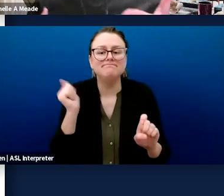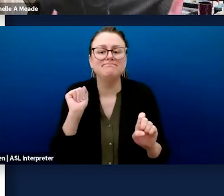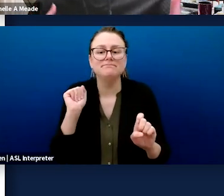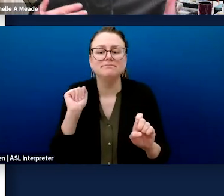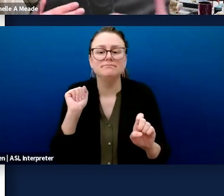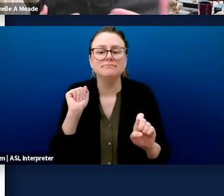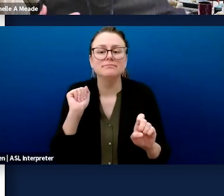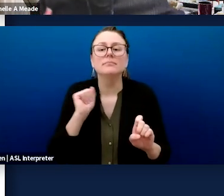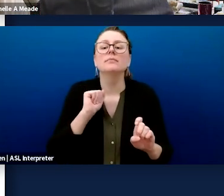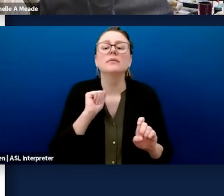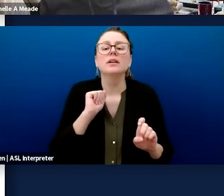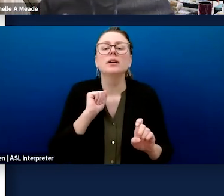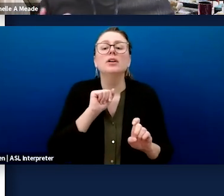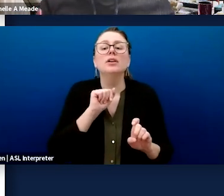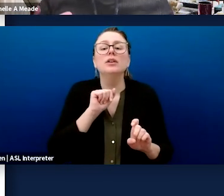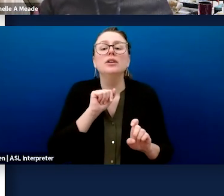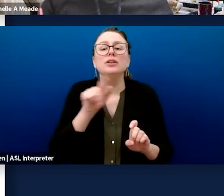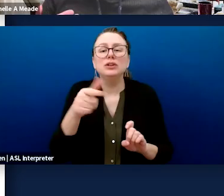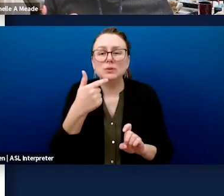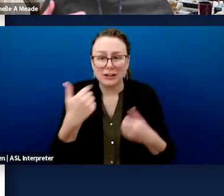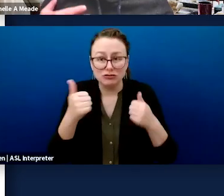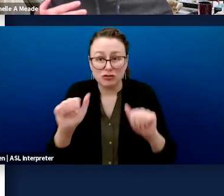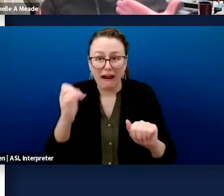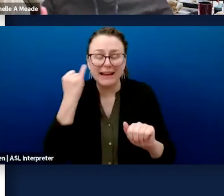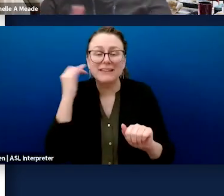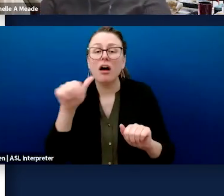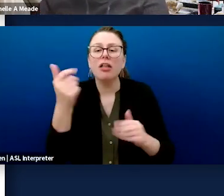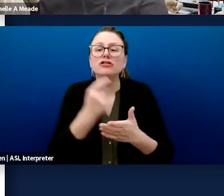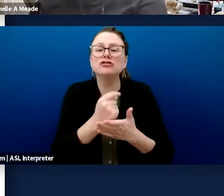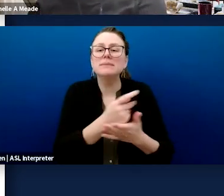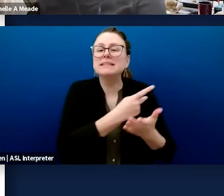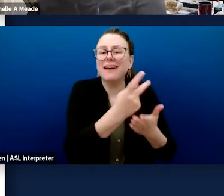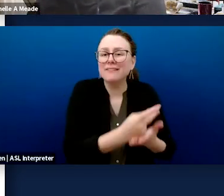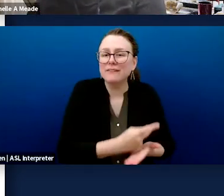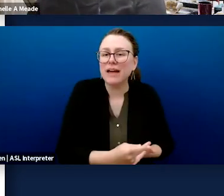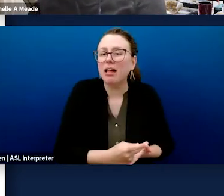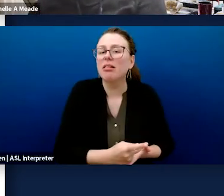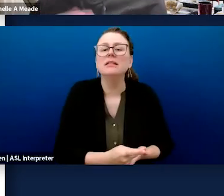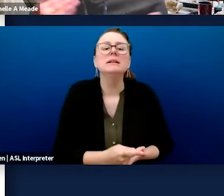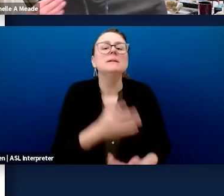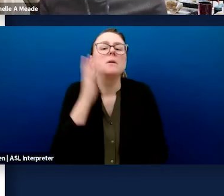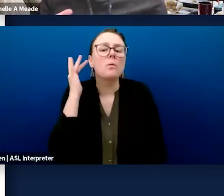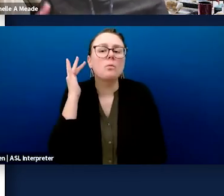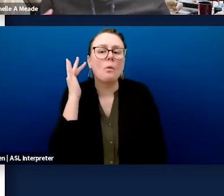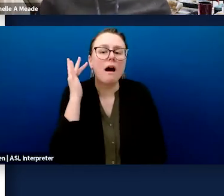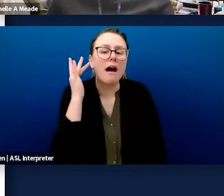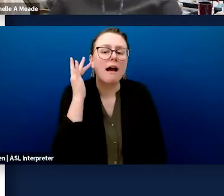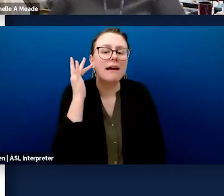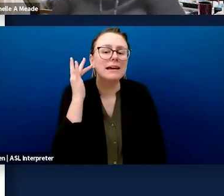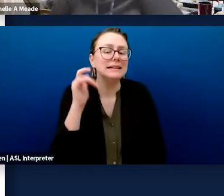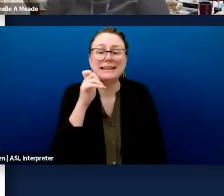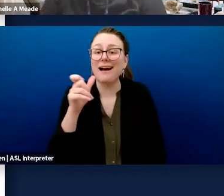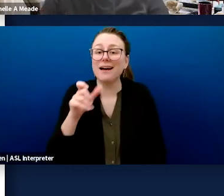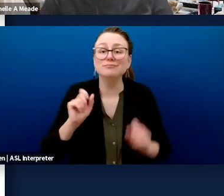when you said that you try that when other treatments fail, what are some of the downsides, or why isn't it